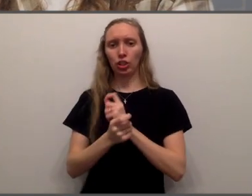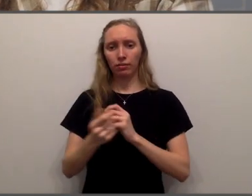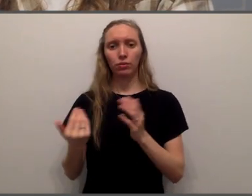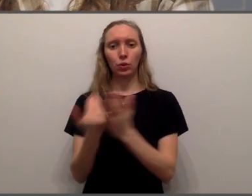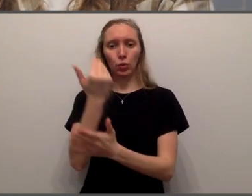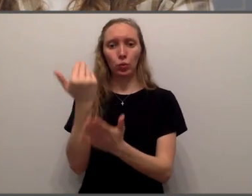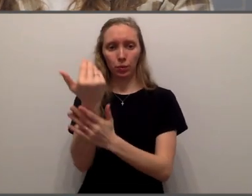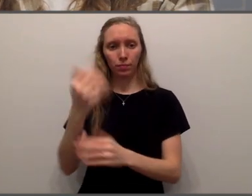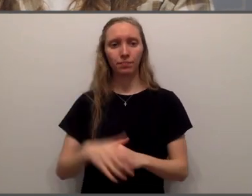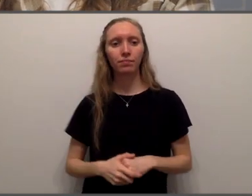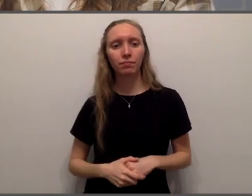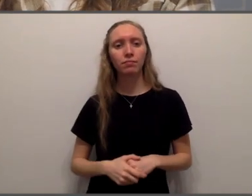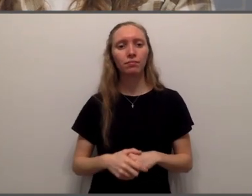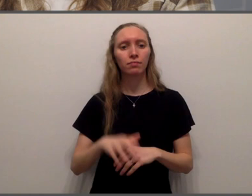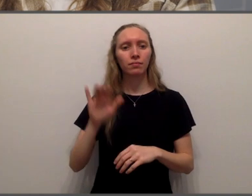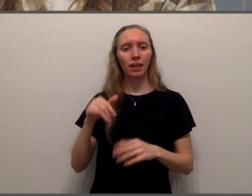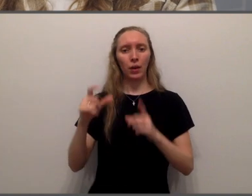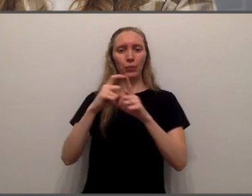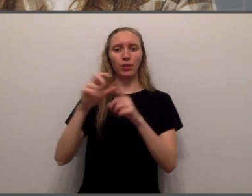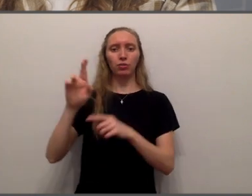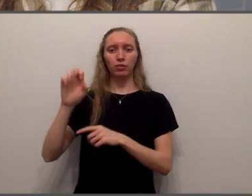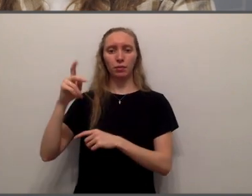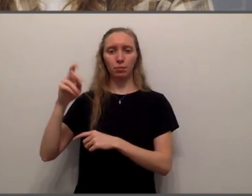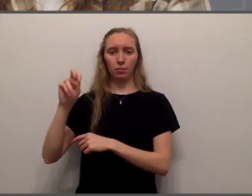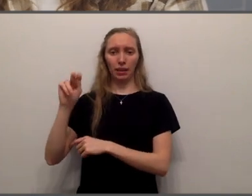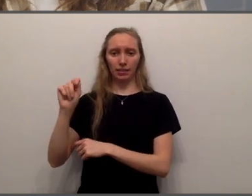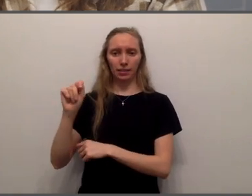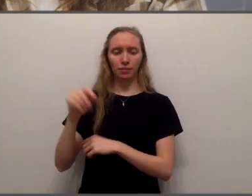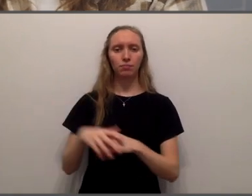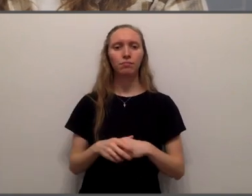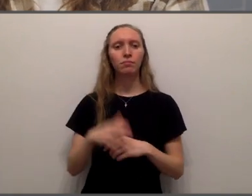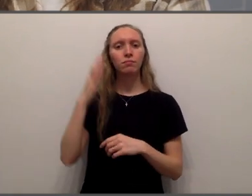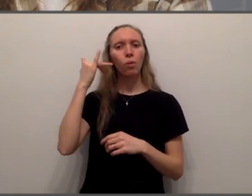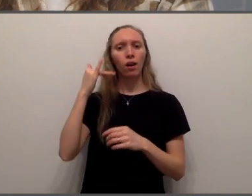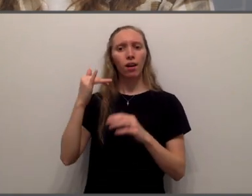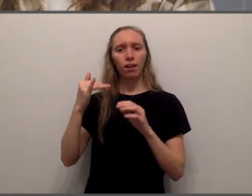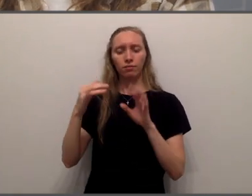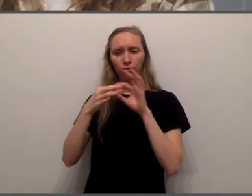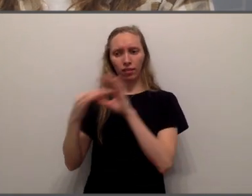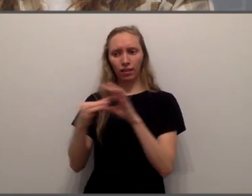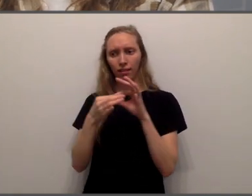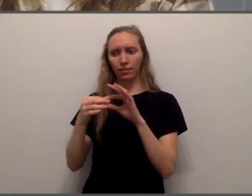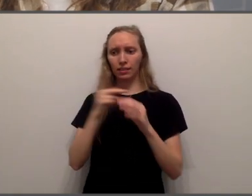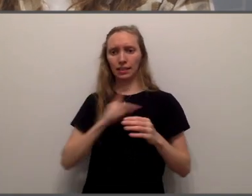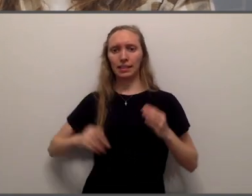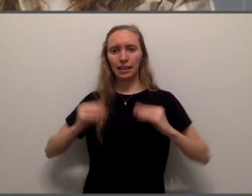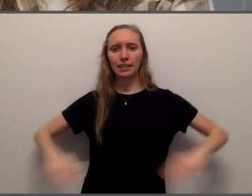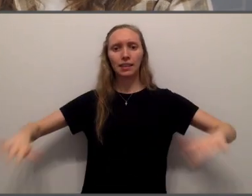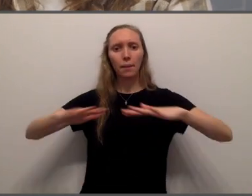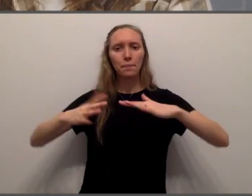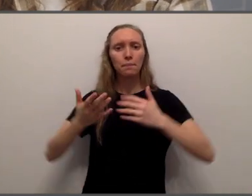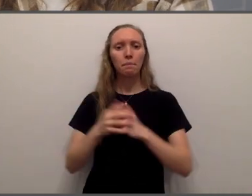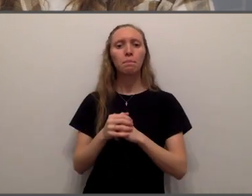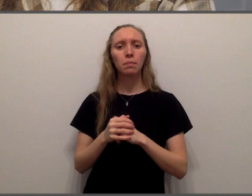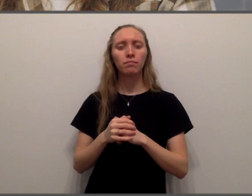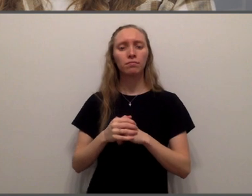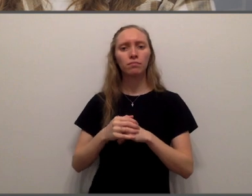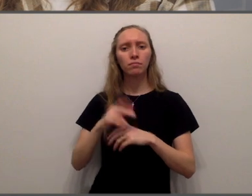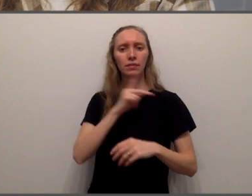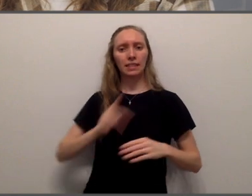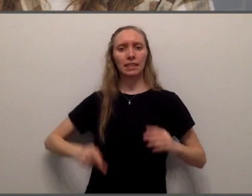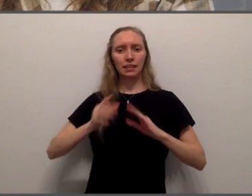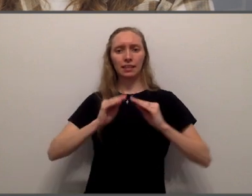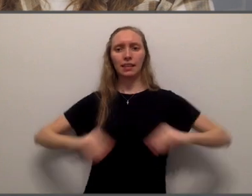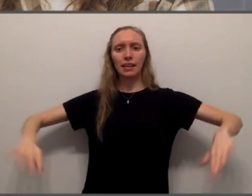the topic of the kingdom comes up. For the kingdom of heaven is near, so we should repent. Or the kingdom of heaven is at hand, so